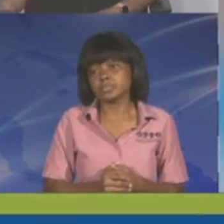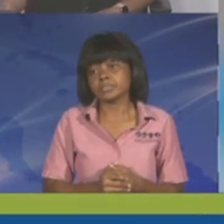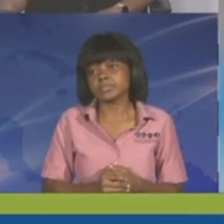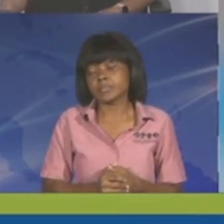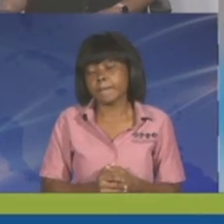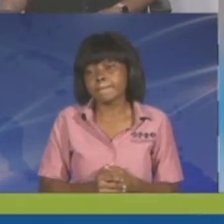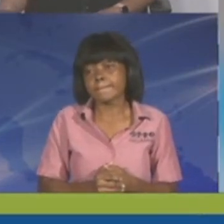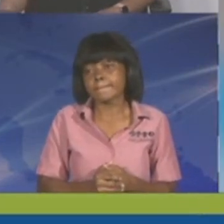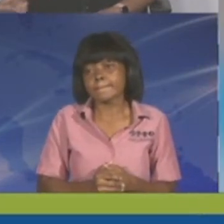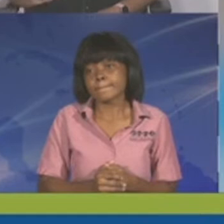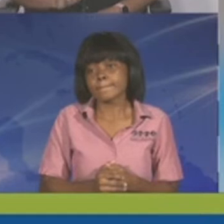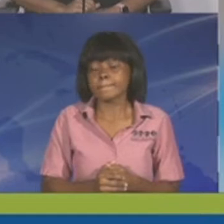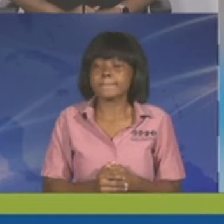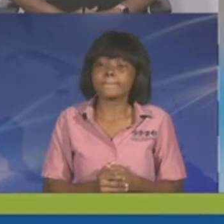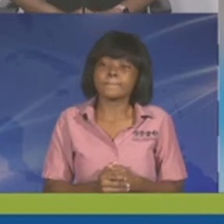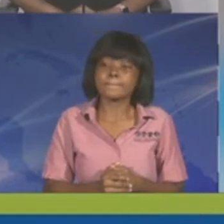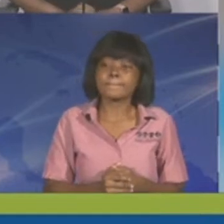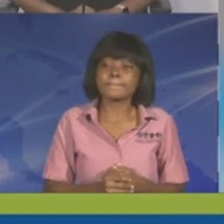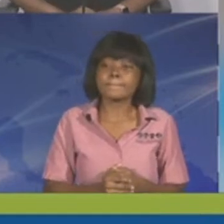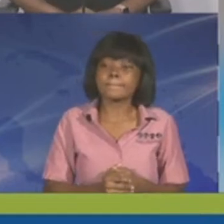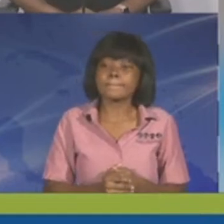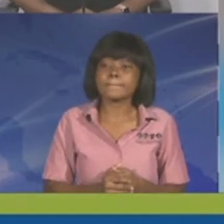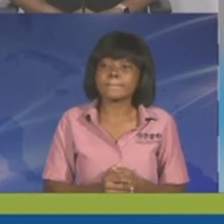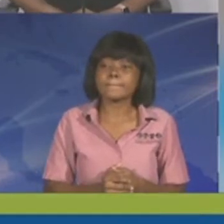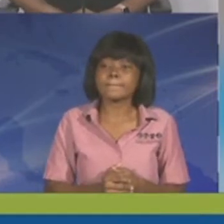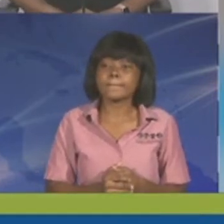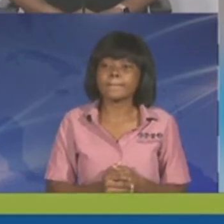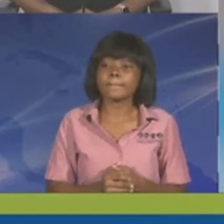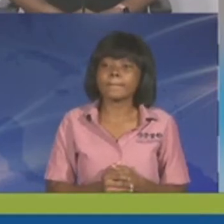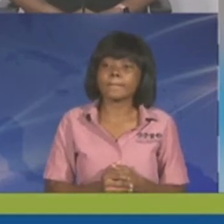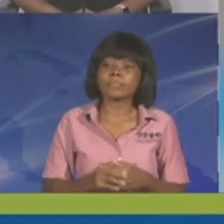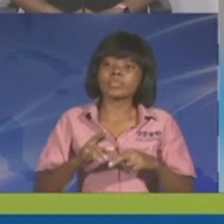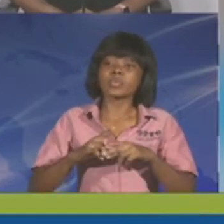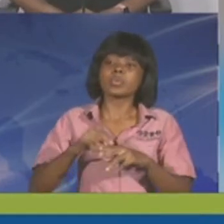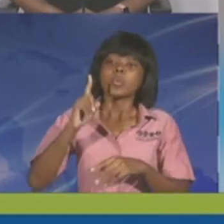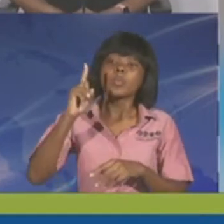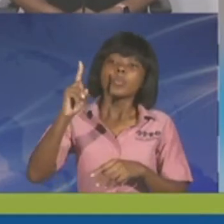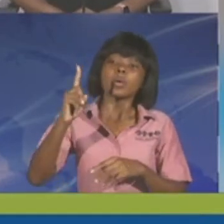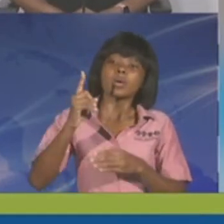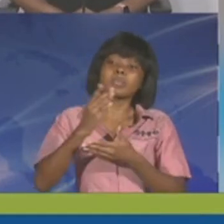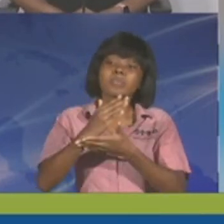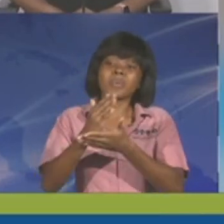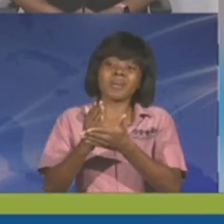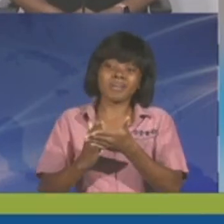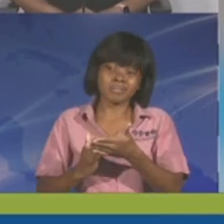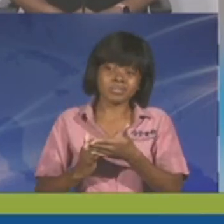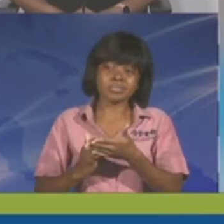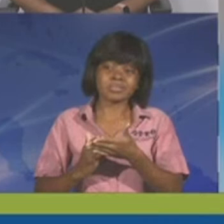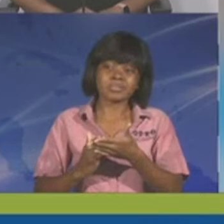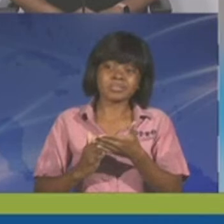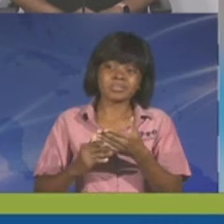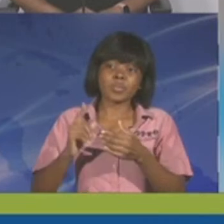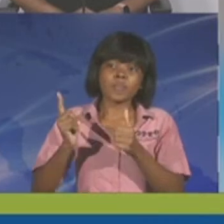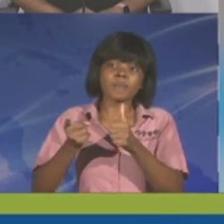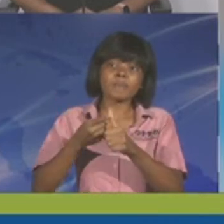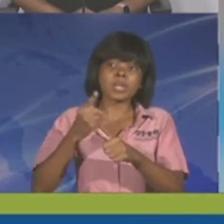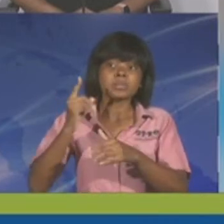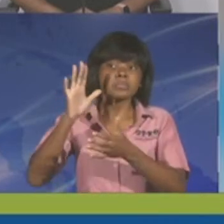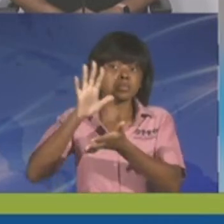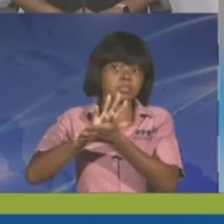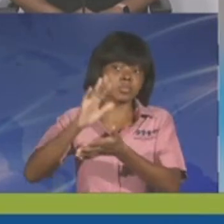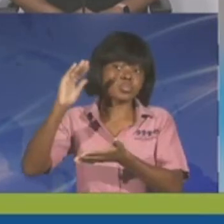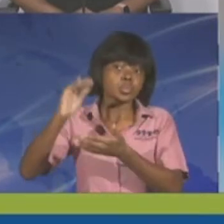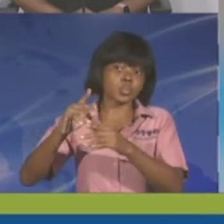Also, what I would want to add is that salt is just one part of the equation. Reducing our salt intake is important for our